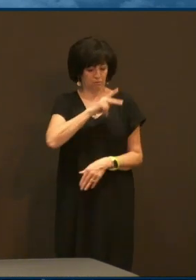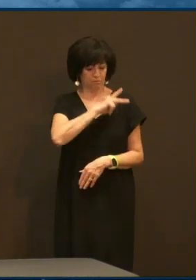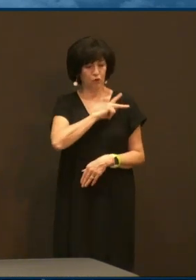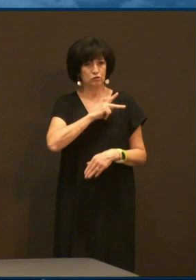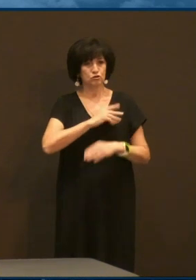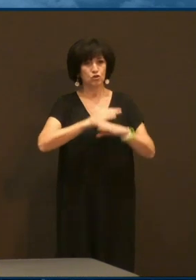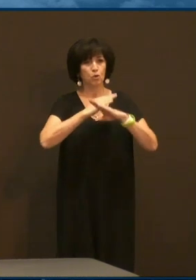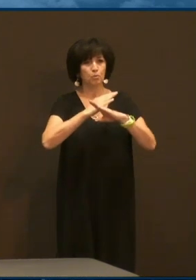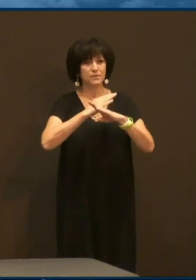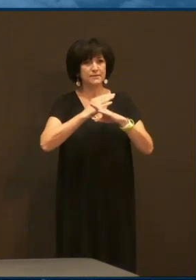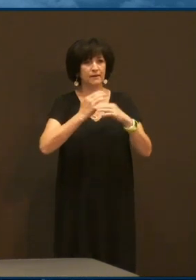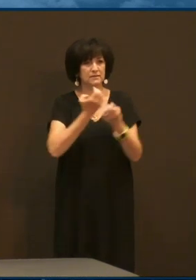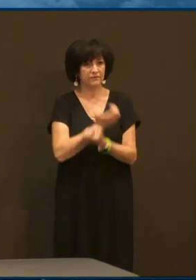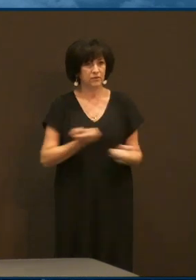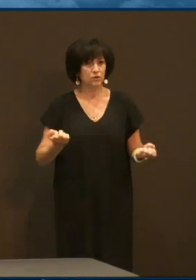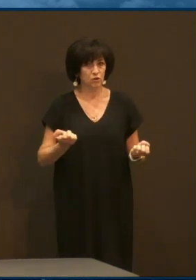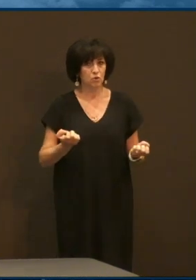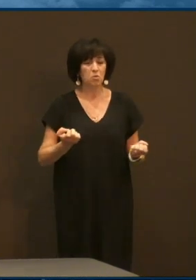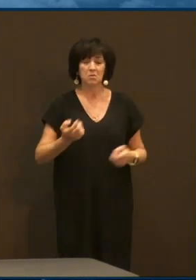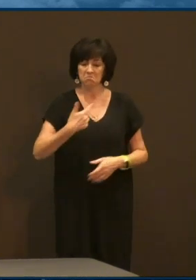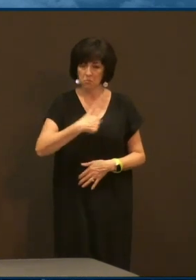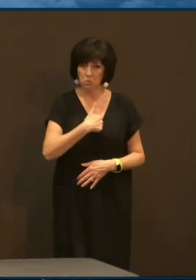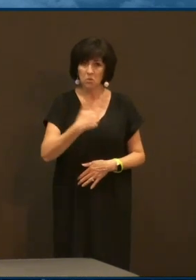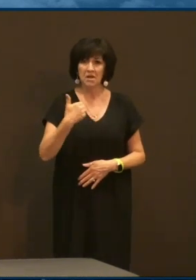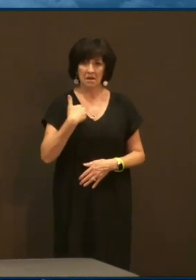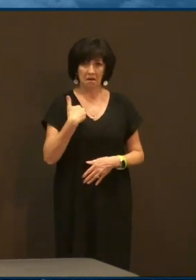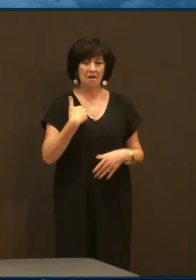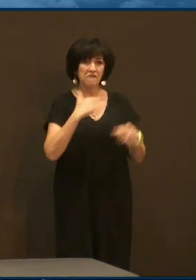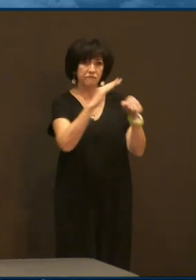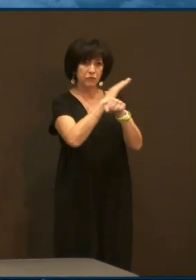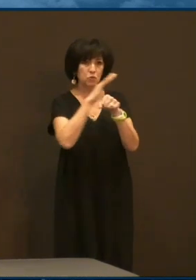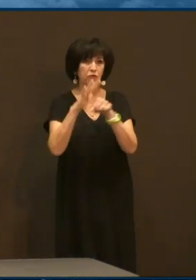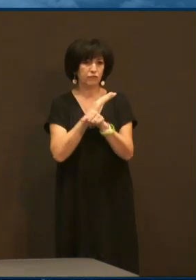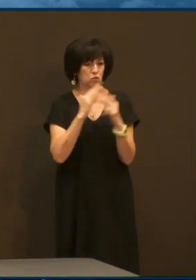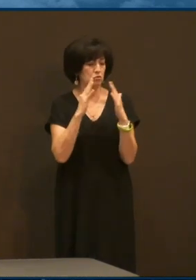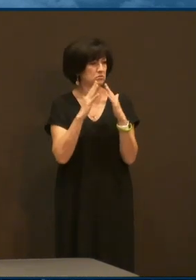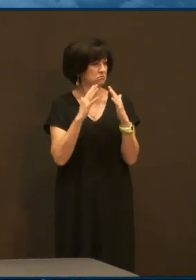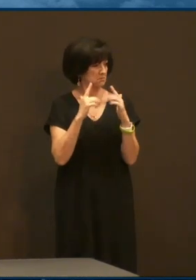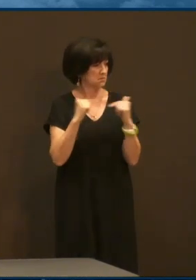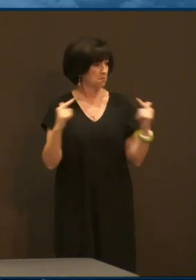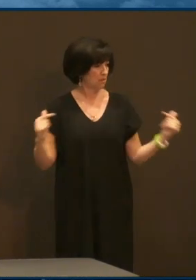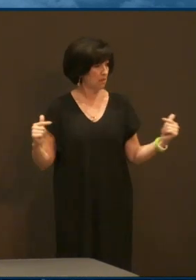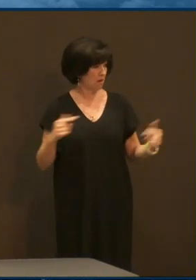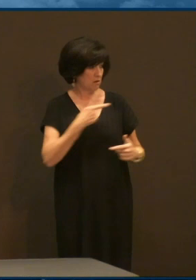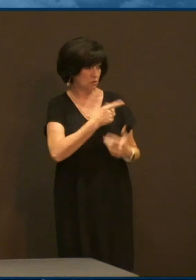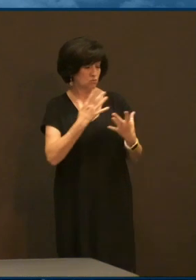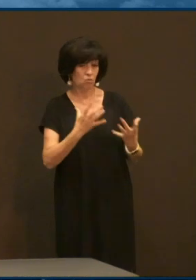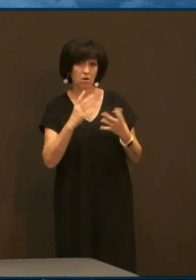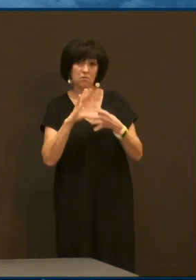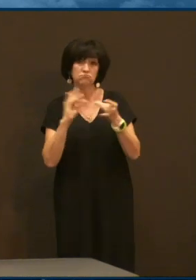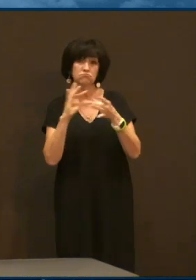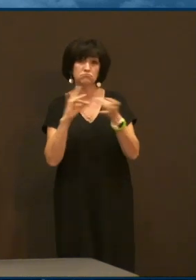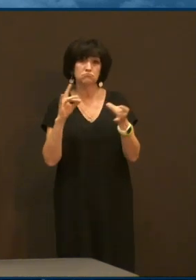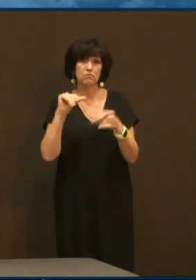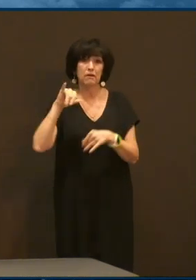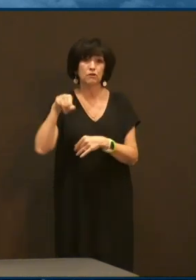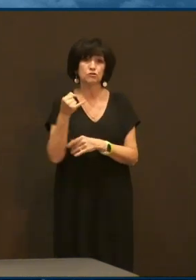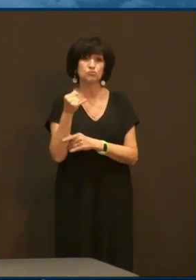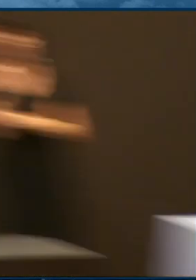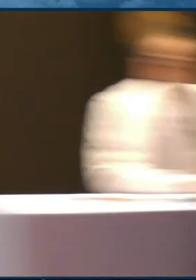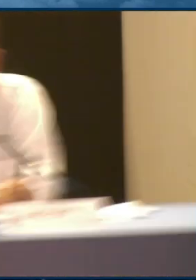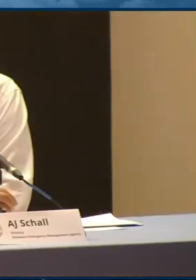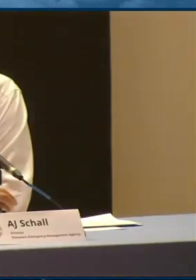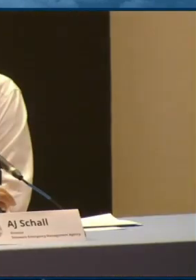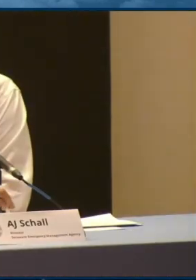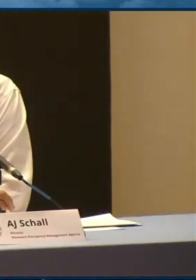fully full. We're in pretty good shape there across the board. AJ, if you want to comment on that. So yeah, the only thing we're hearing